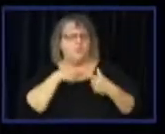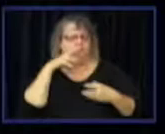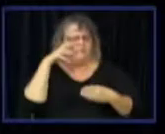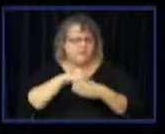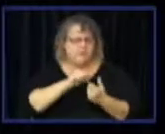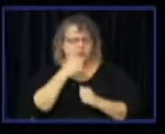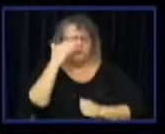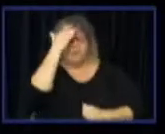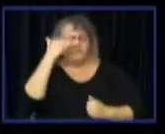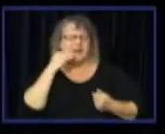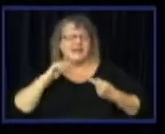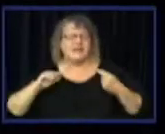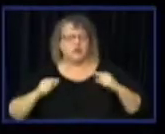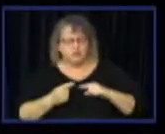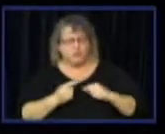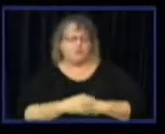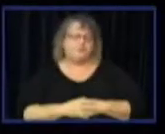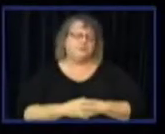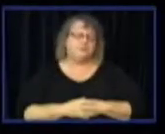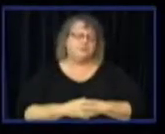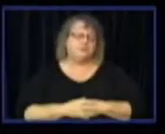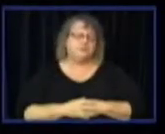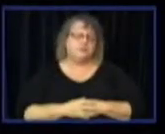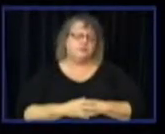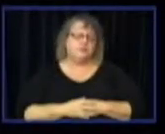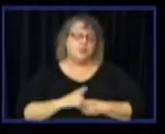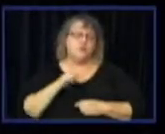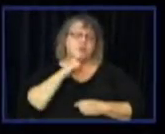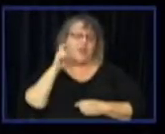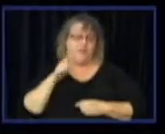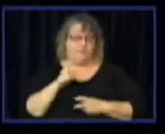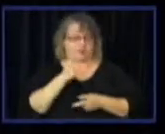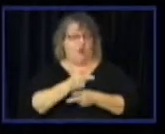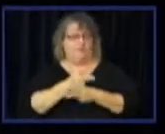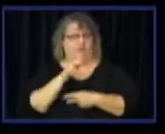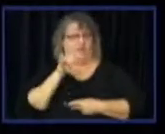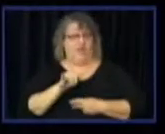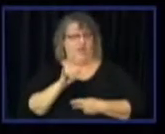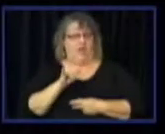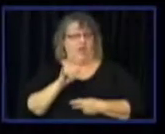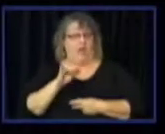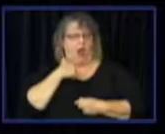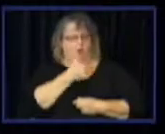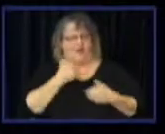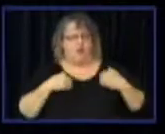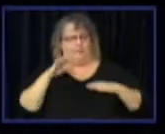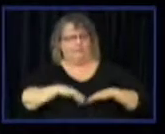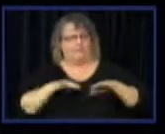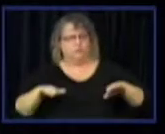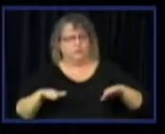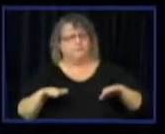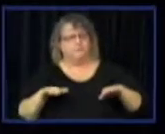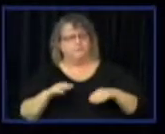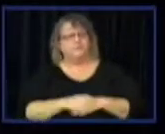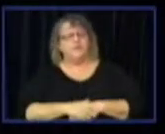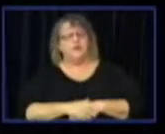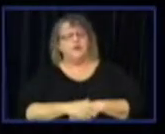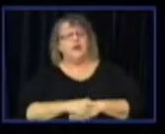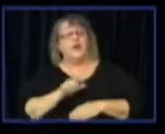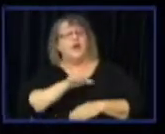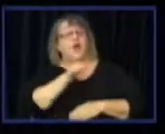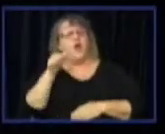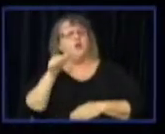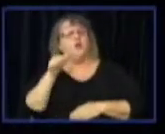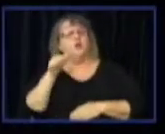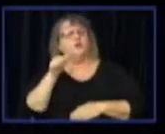another brain injury. So we really have to watch out for this in our keiki and our youngsters. And then just